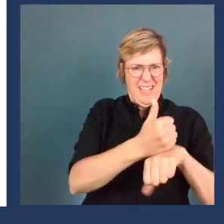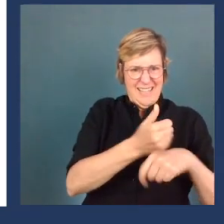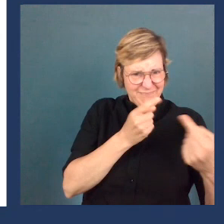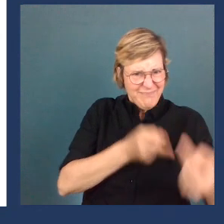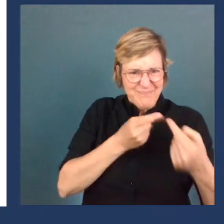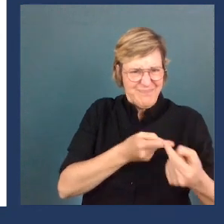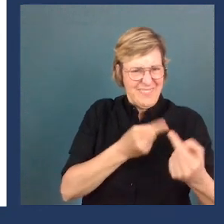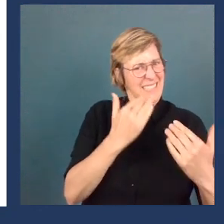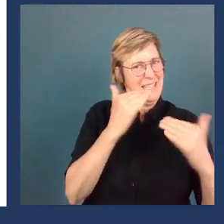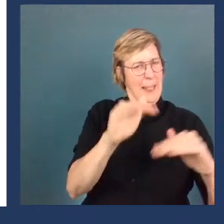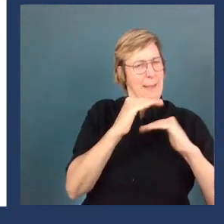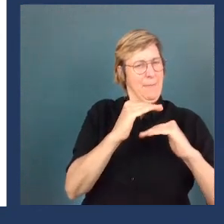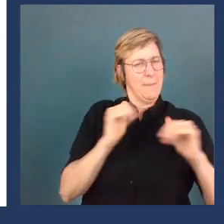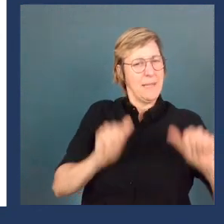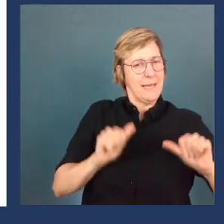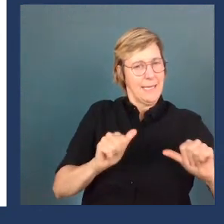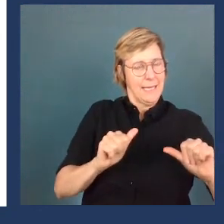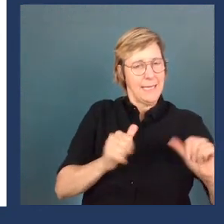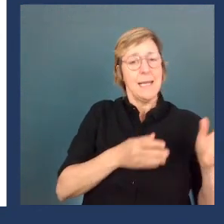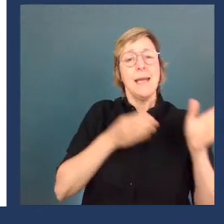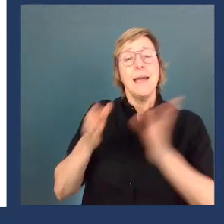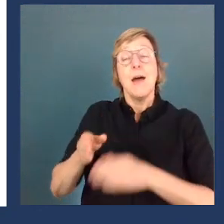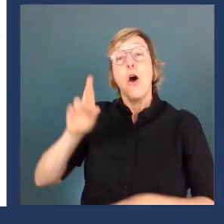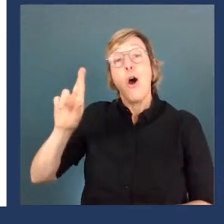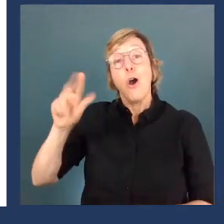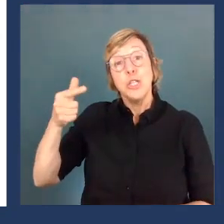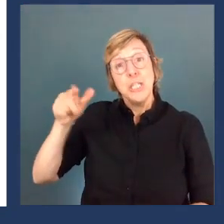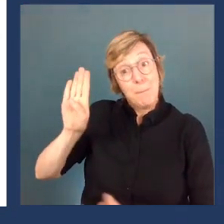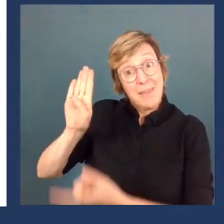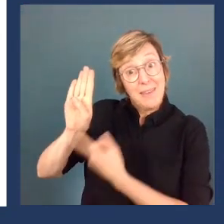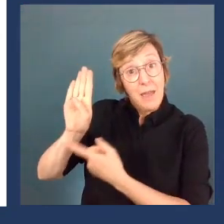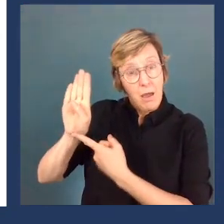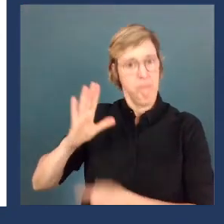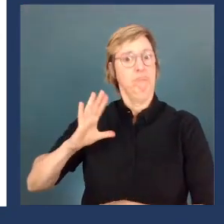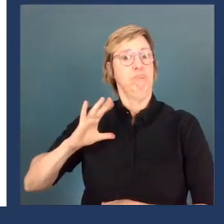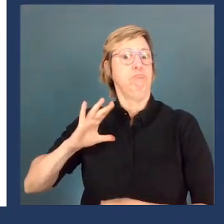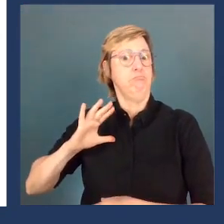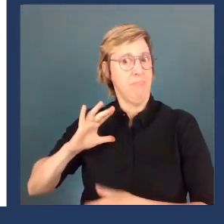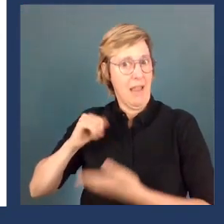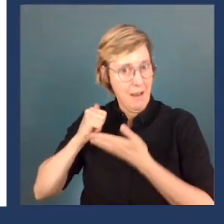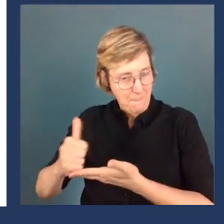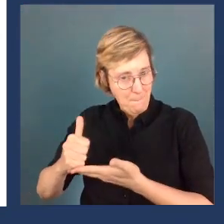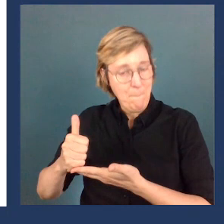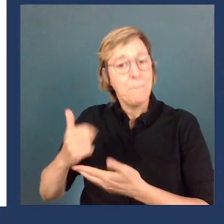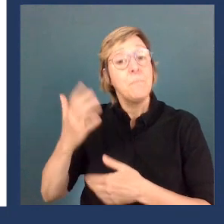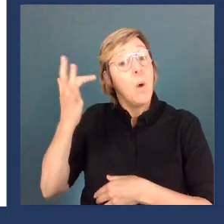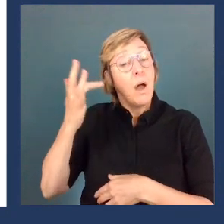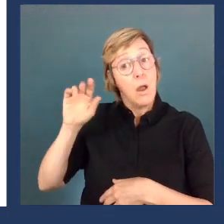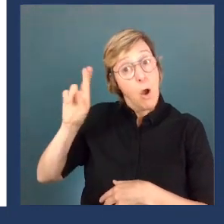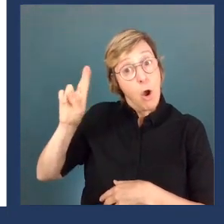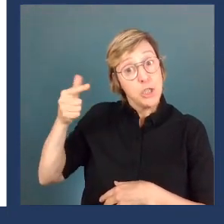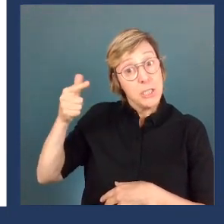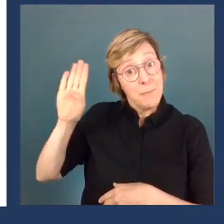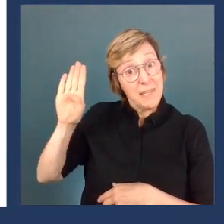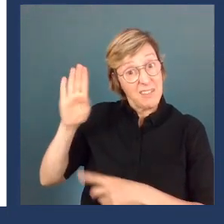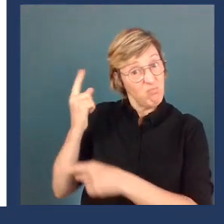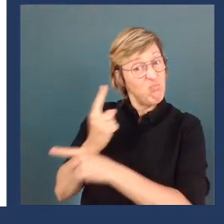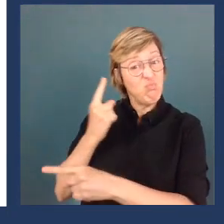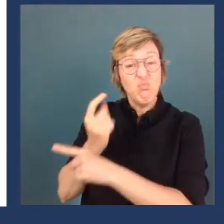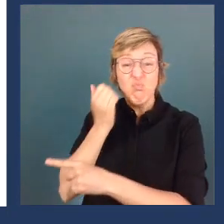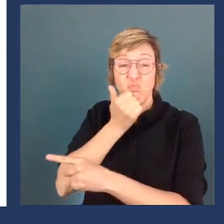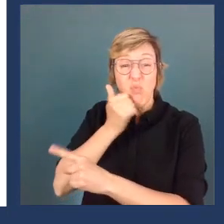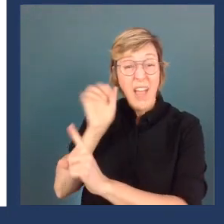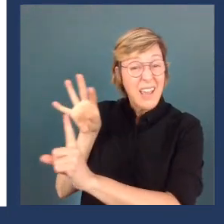try. Rgb eye tracking has the potential to solve many of these issues. RGB cameras are a great opportunity